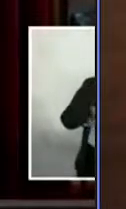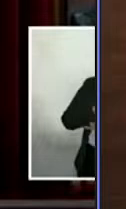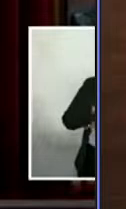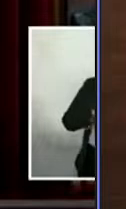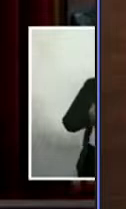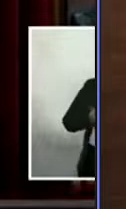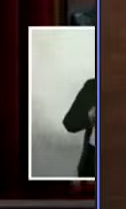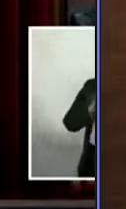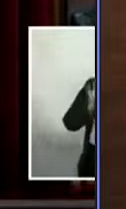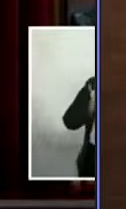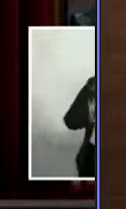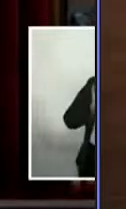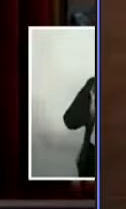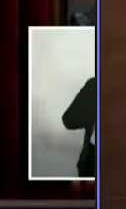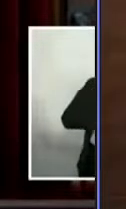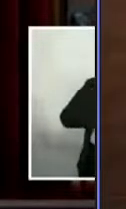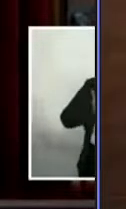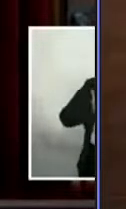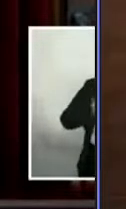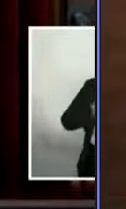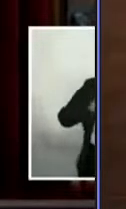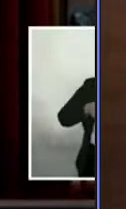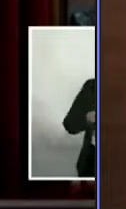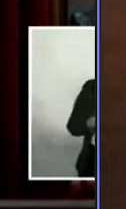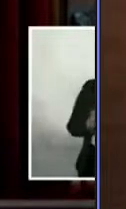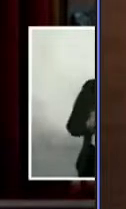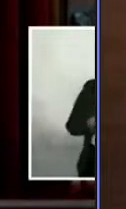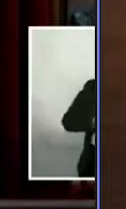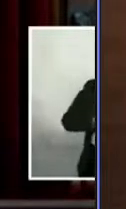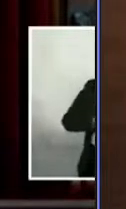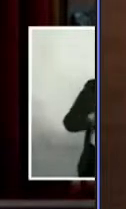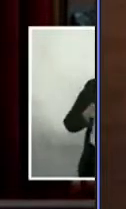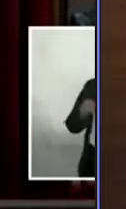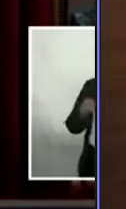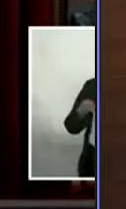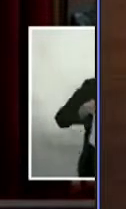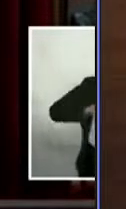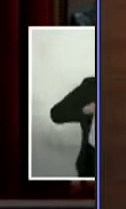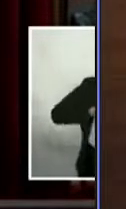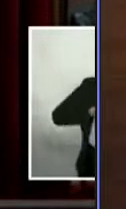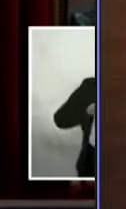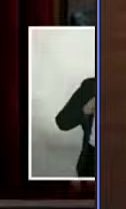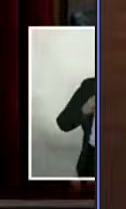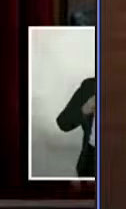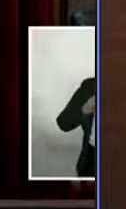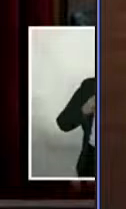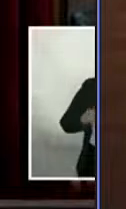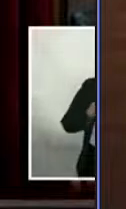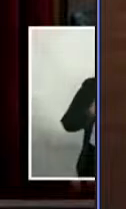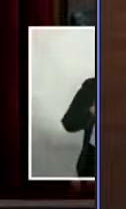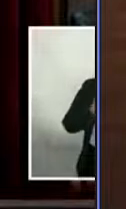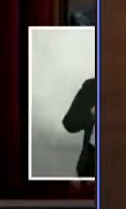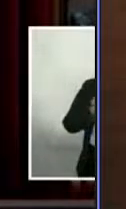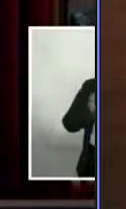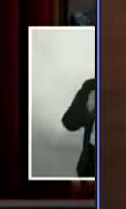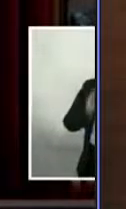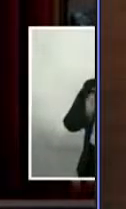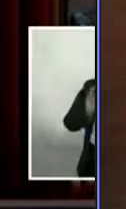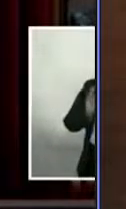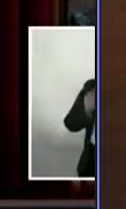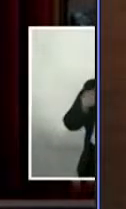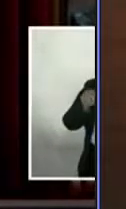generally. We applaud the creativity of our young entrepreneurs, such as Nati Mvele of AdNotes, who brought in an